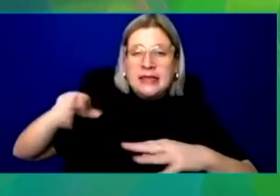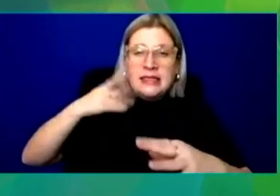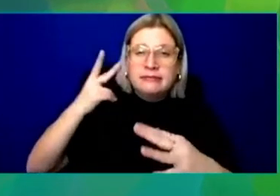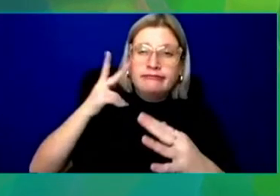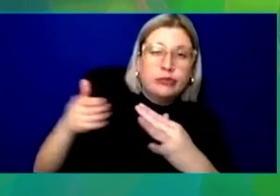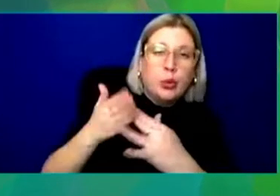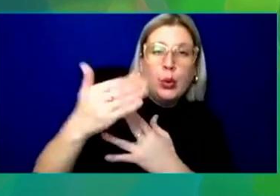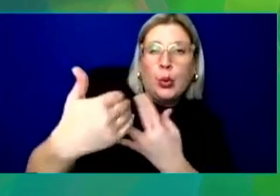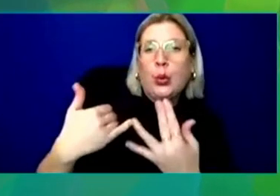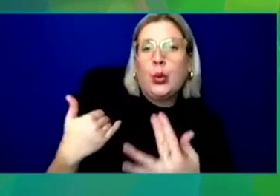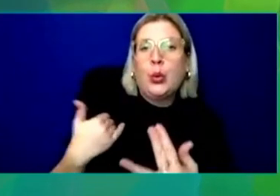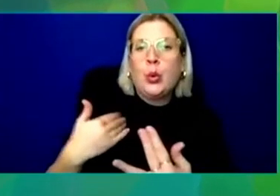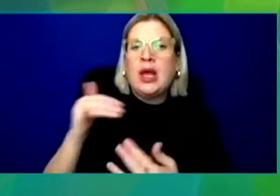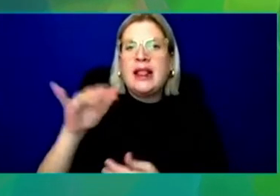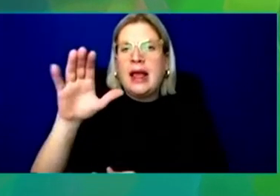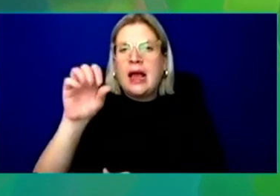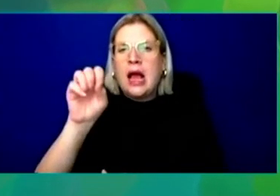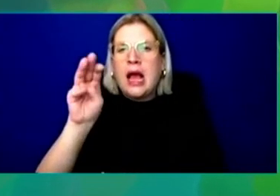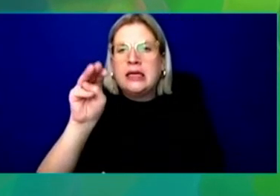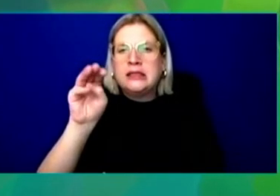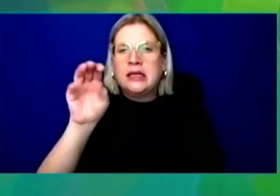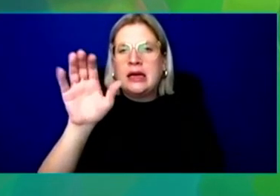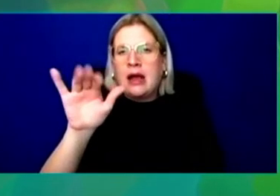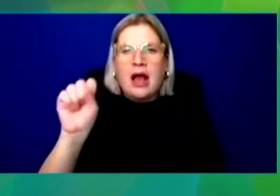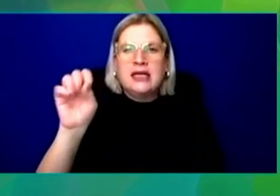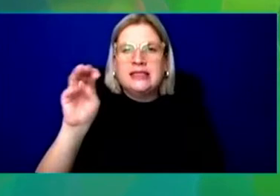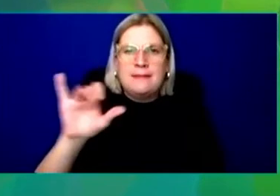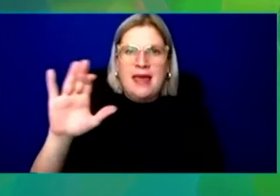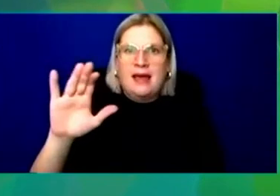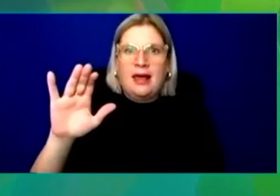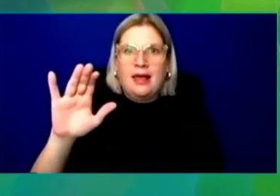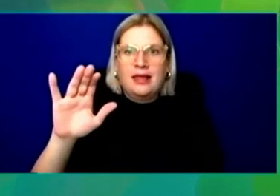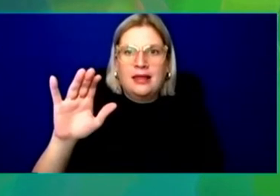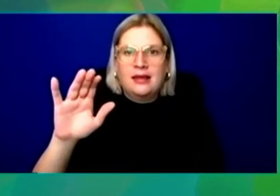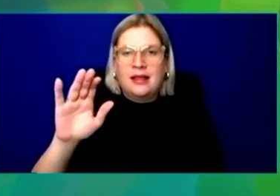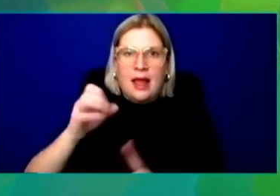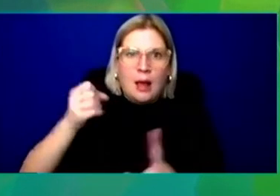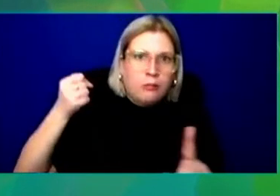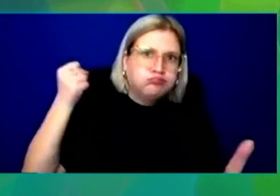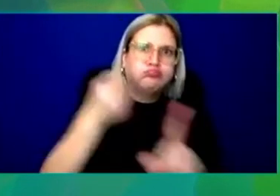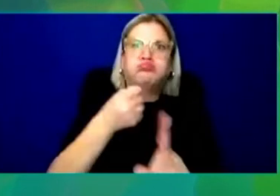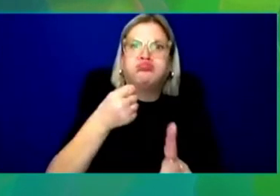like a cosmic Oculus Rift to a certain degree, if you want to think about it like that. But this is something that was created in